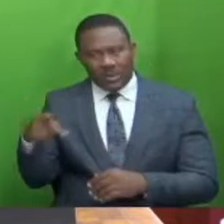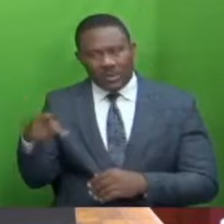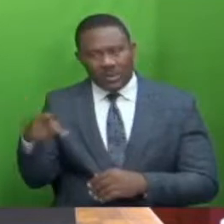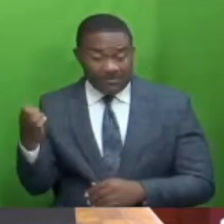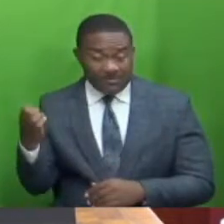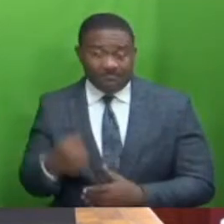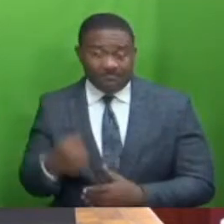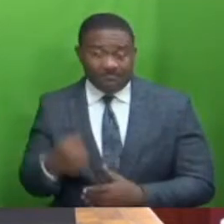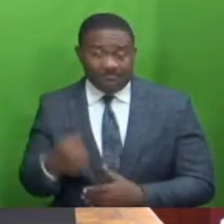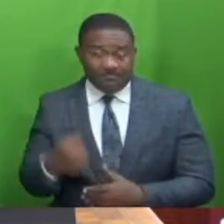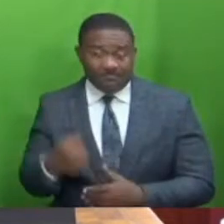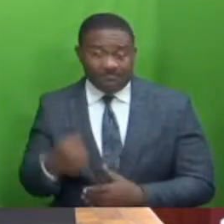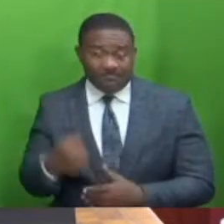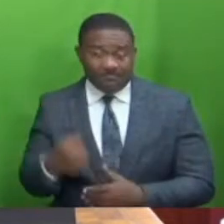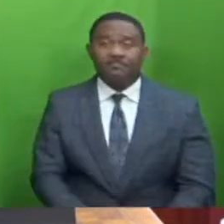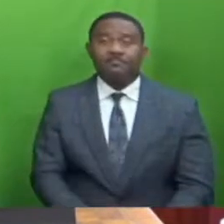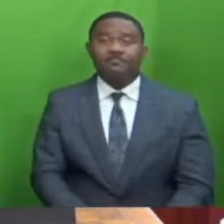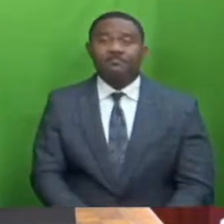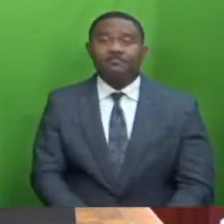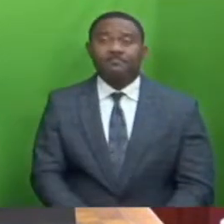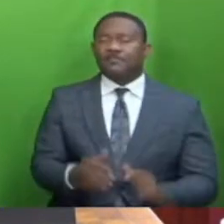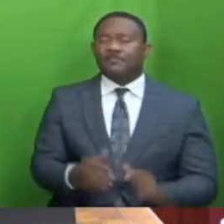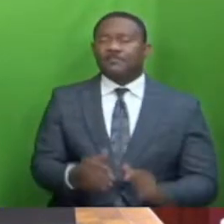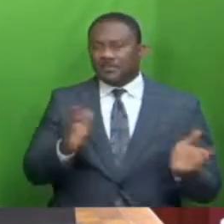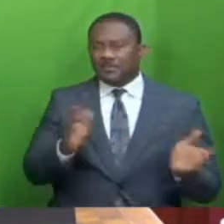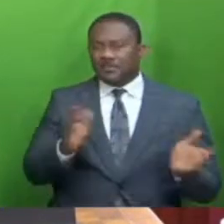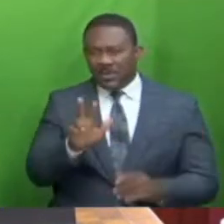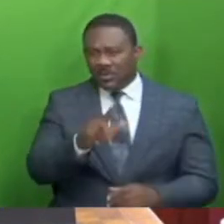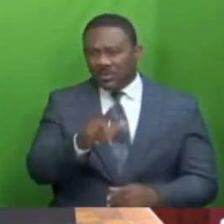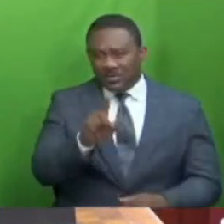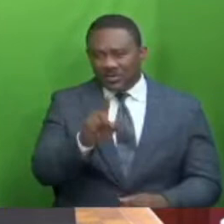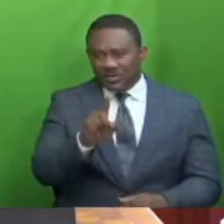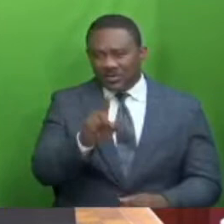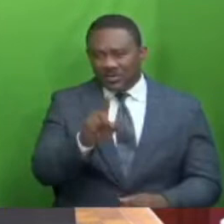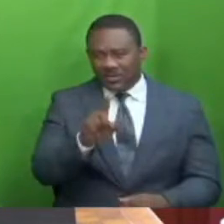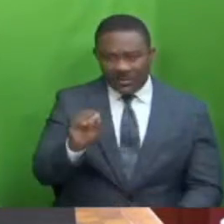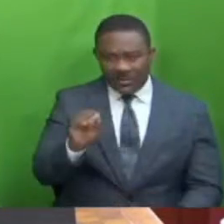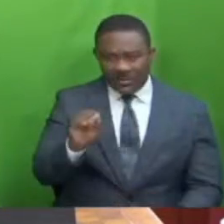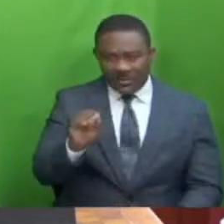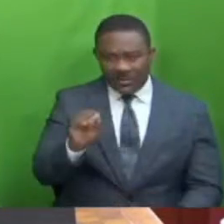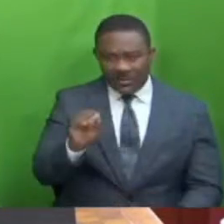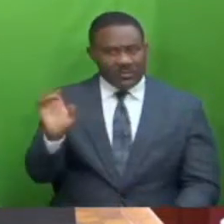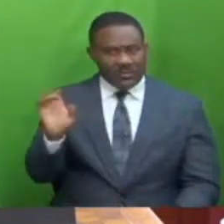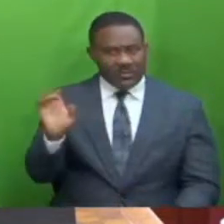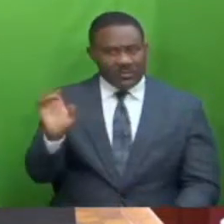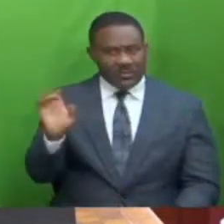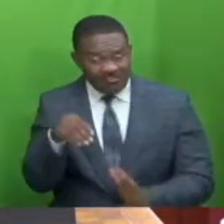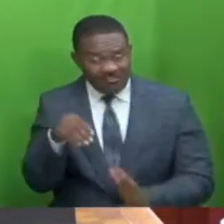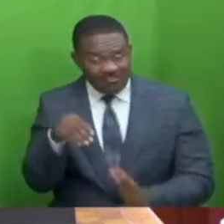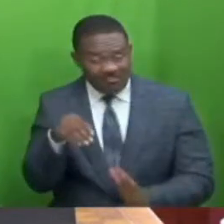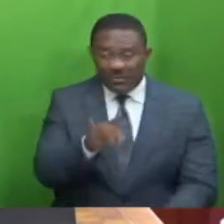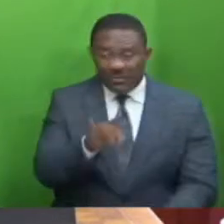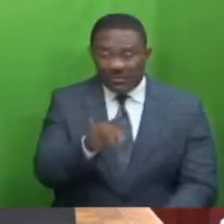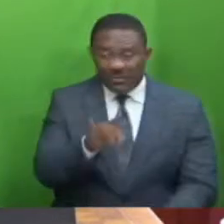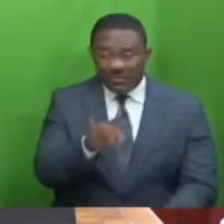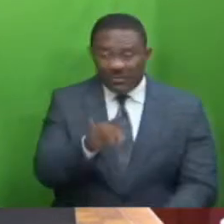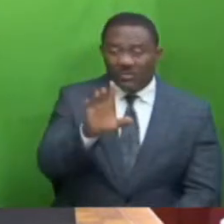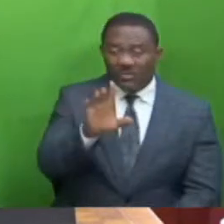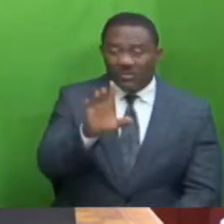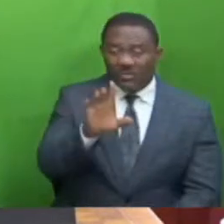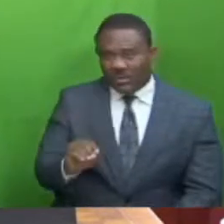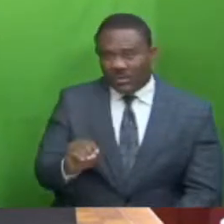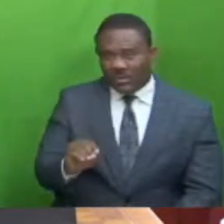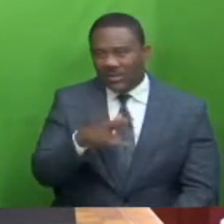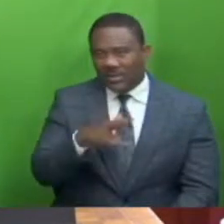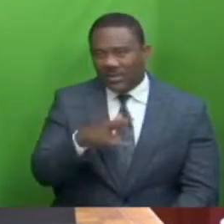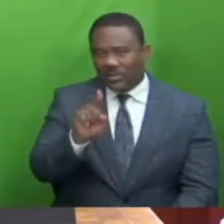This, compared with an appreciation of 3.5% against the euro and a depreciation of 4.1% and